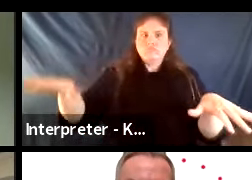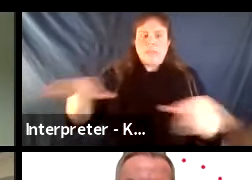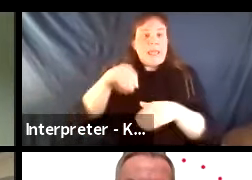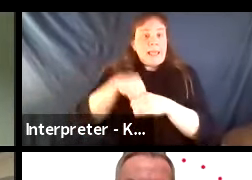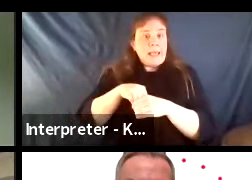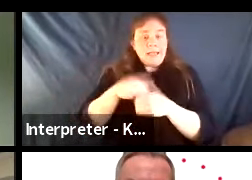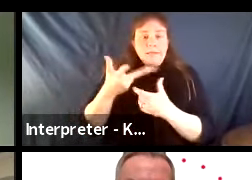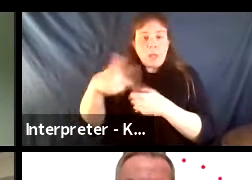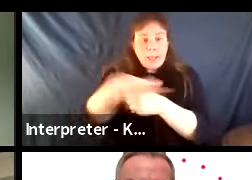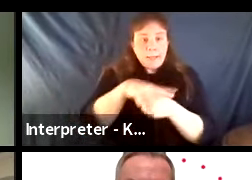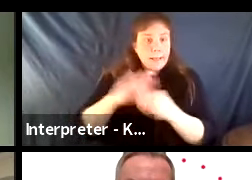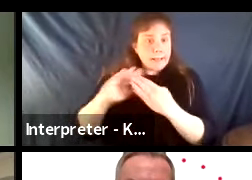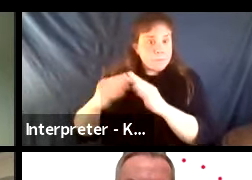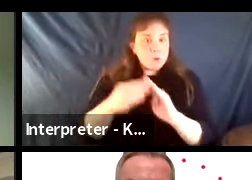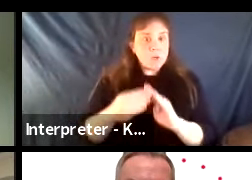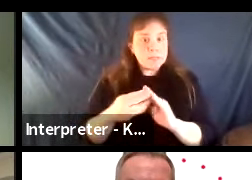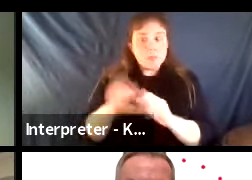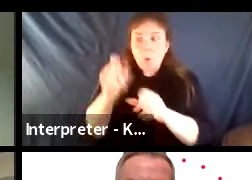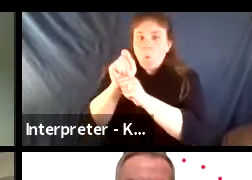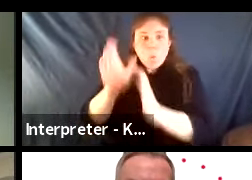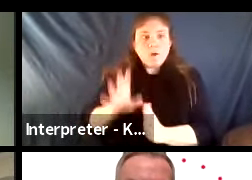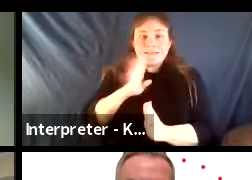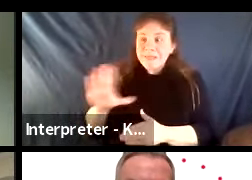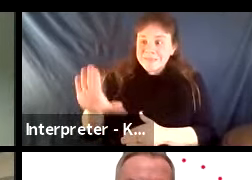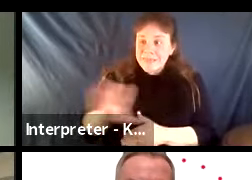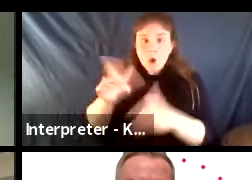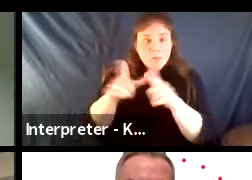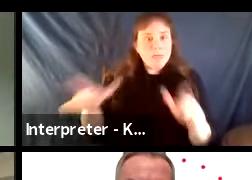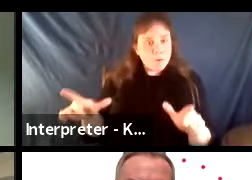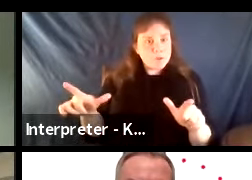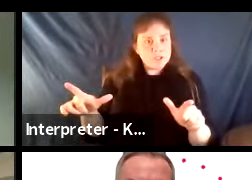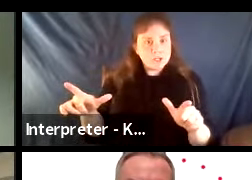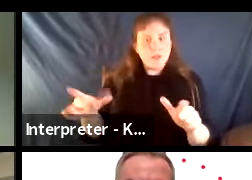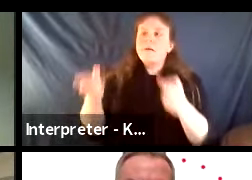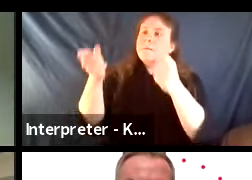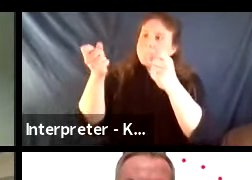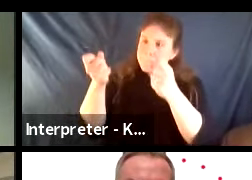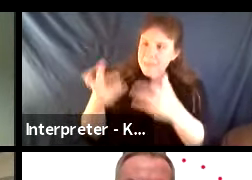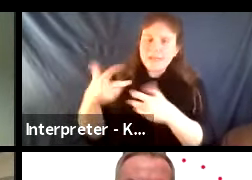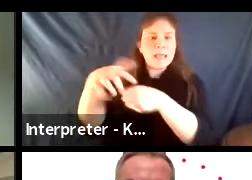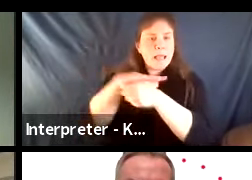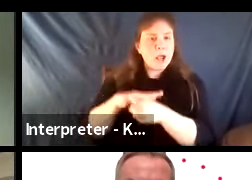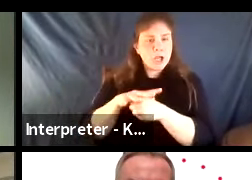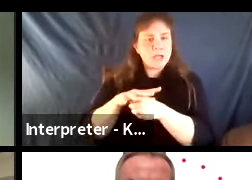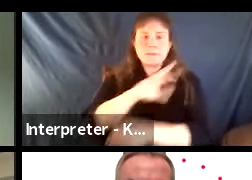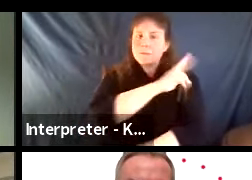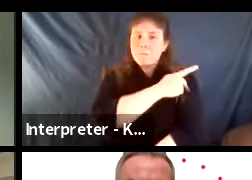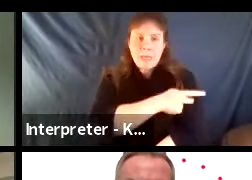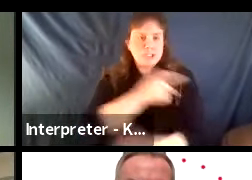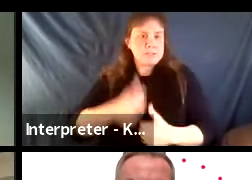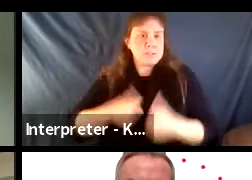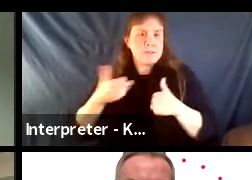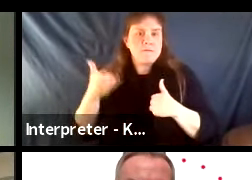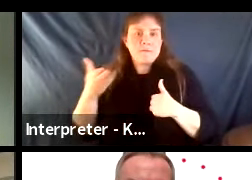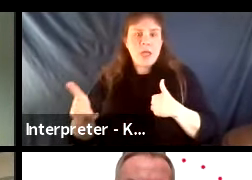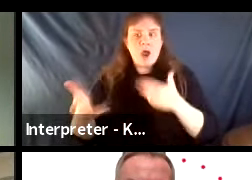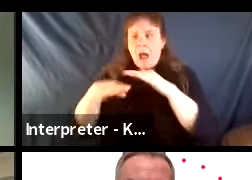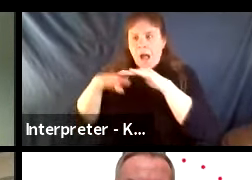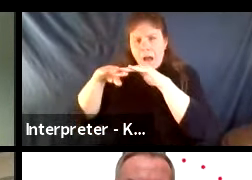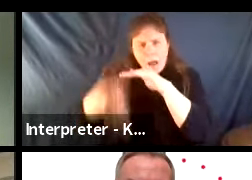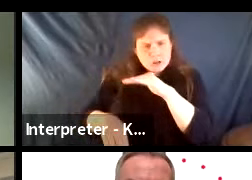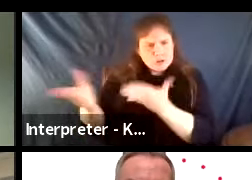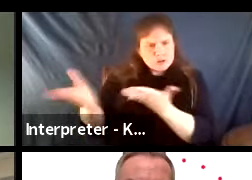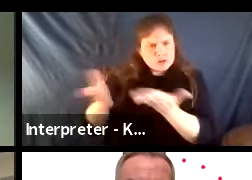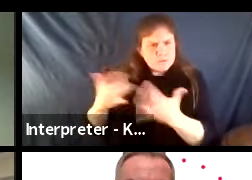of the neighborhood within walking distance of many of our most underserved patients and residents. And